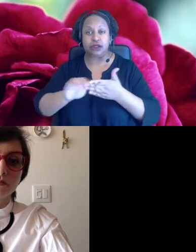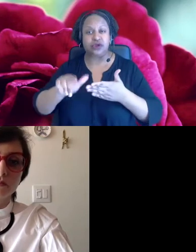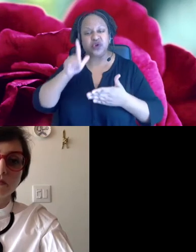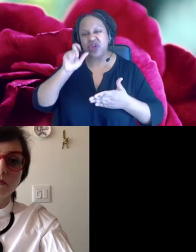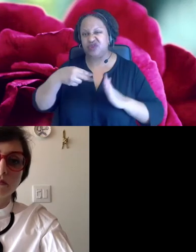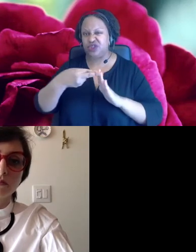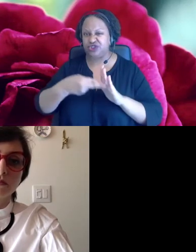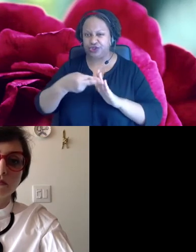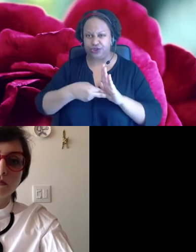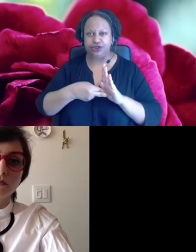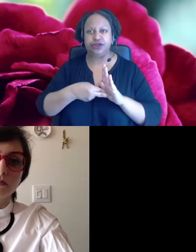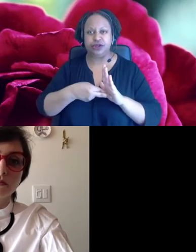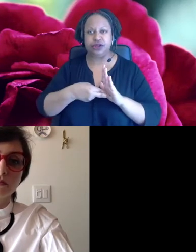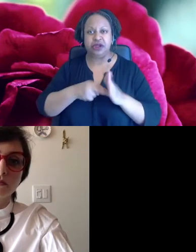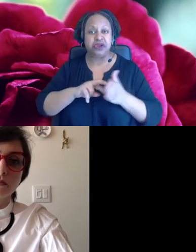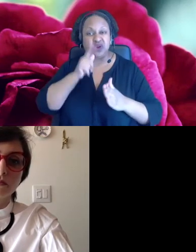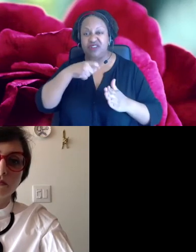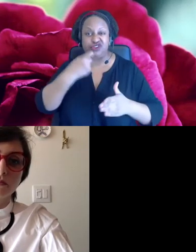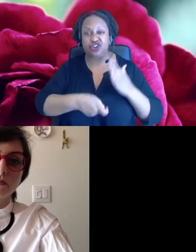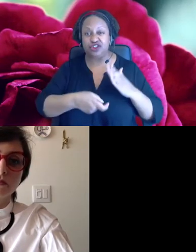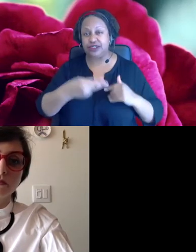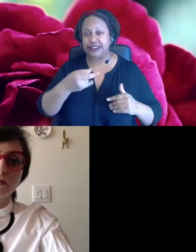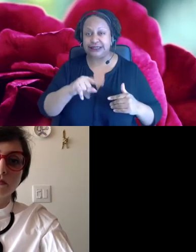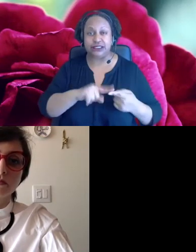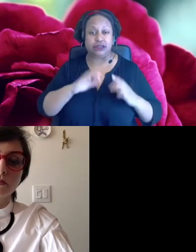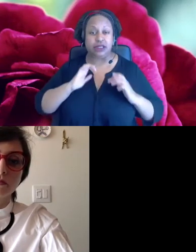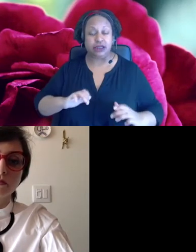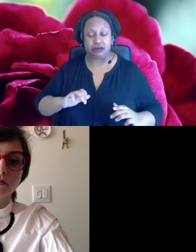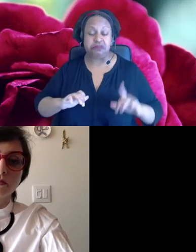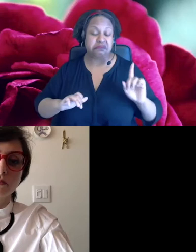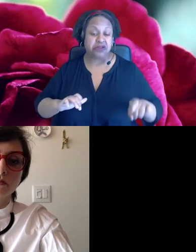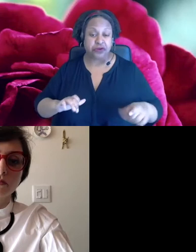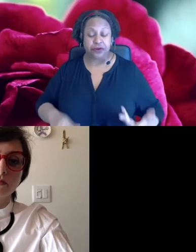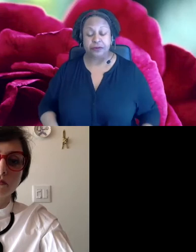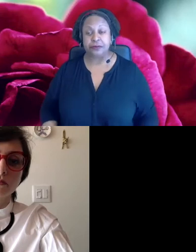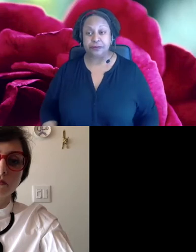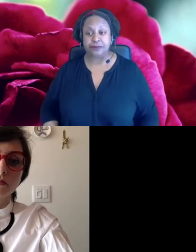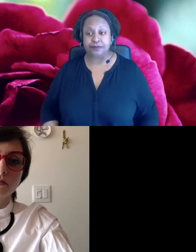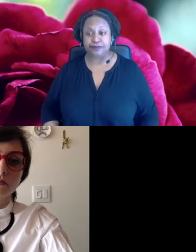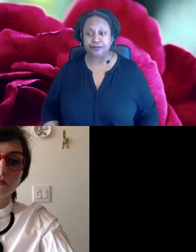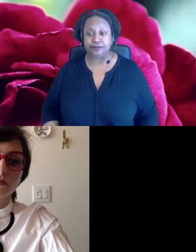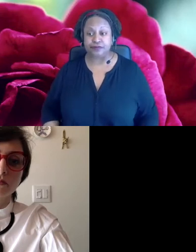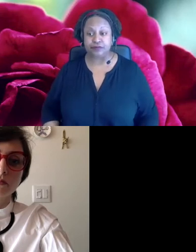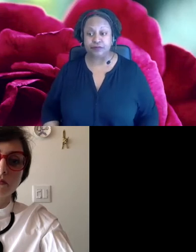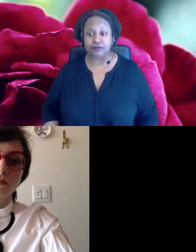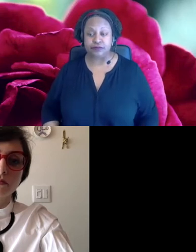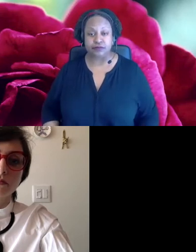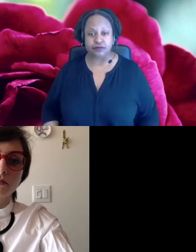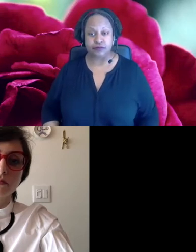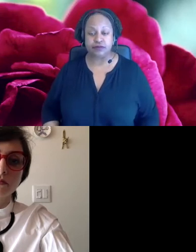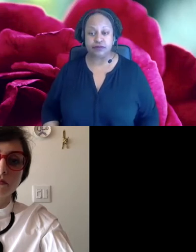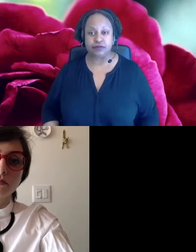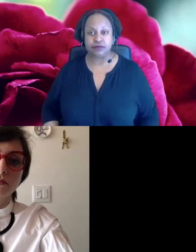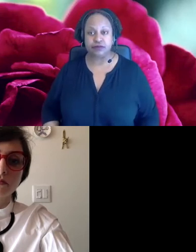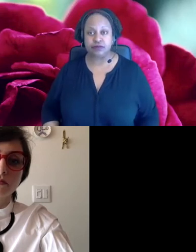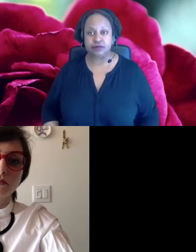register and therefore charge HST to your clients or customers. In that case, you wouldn't